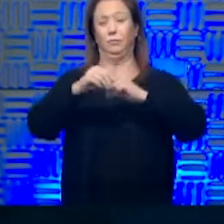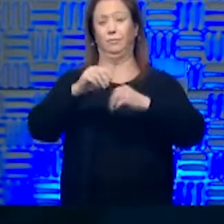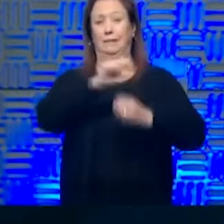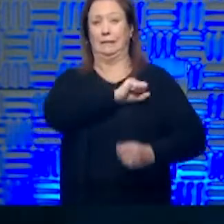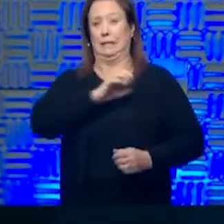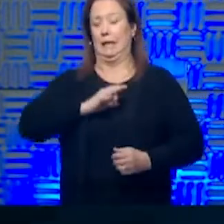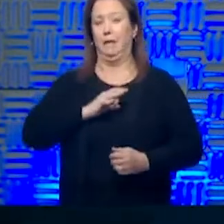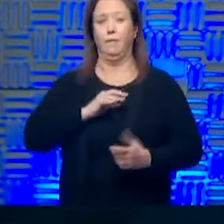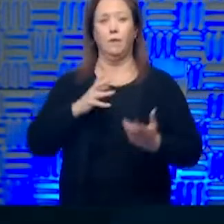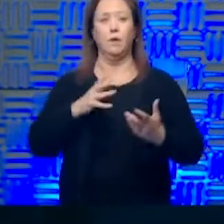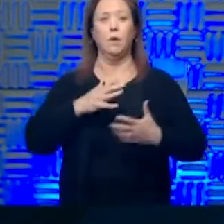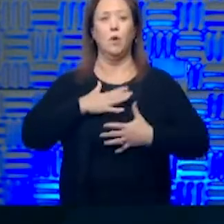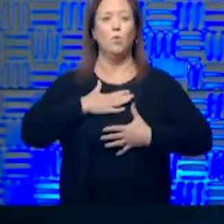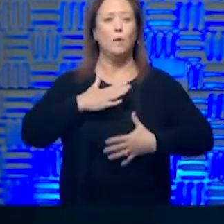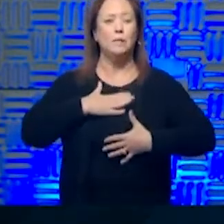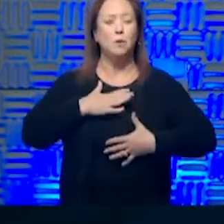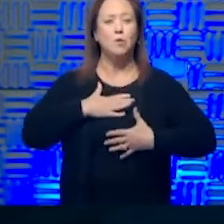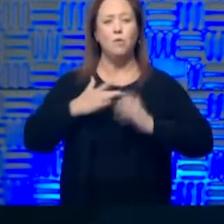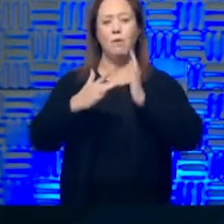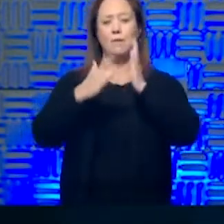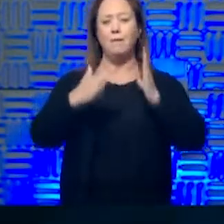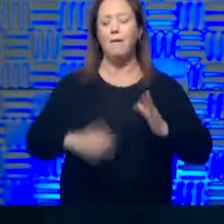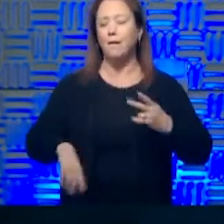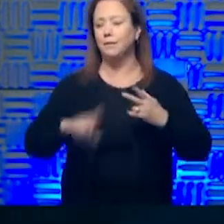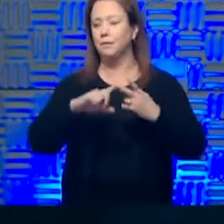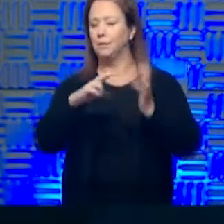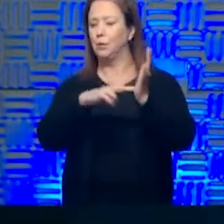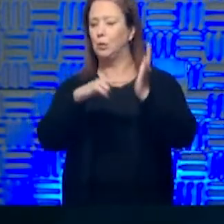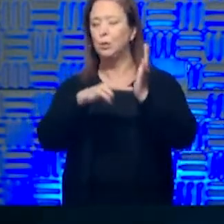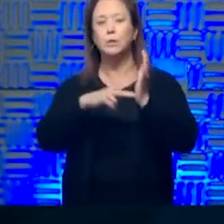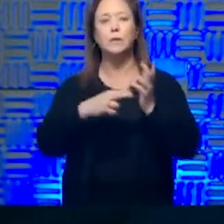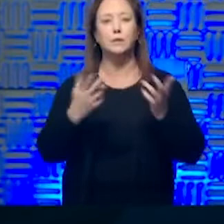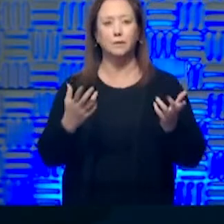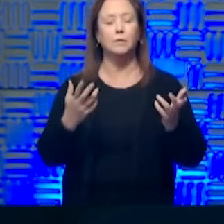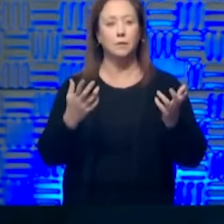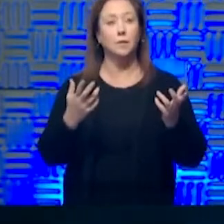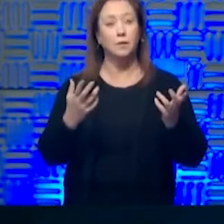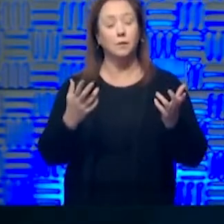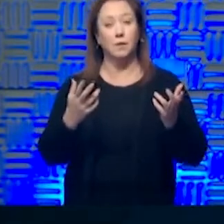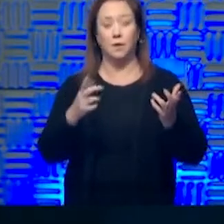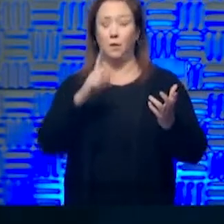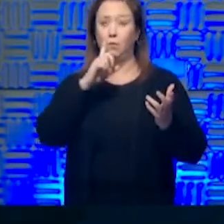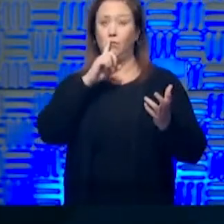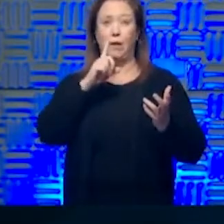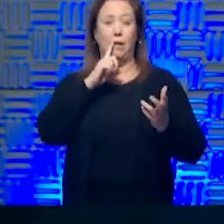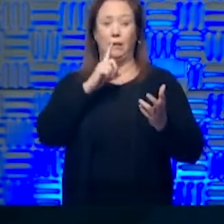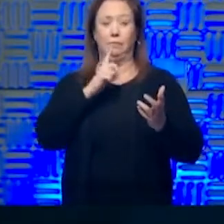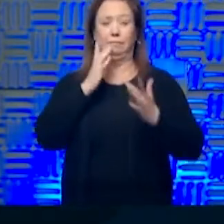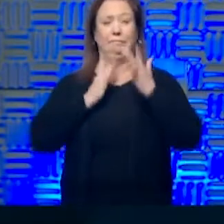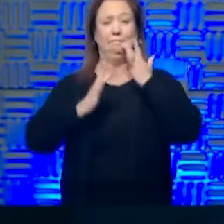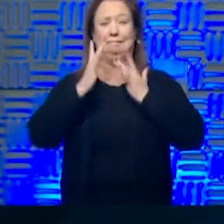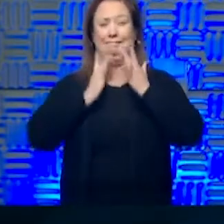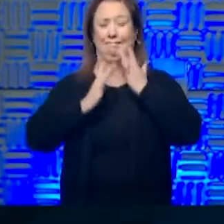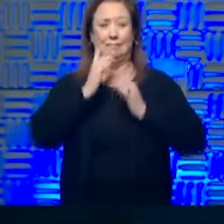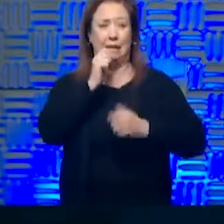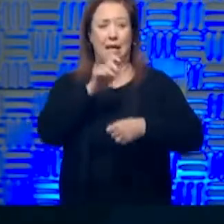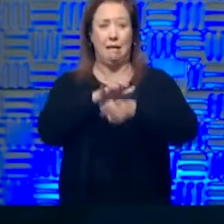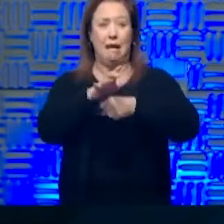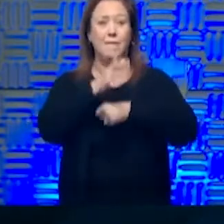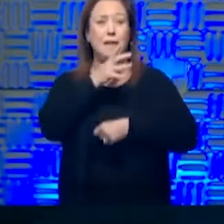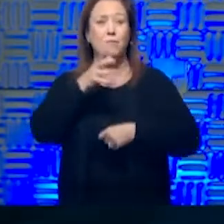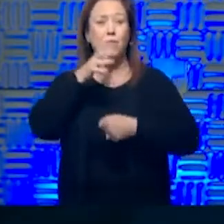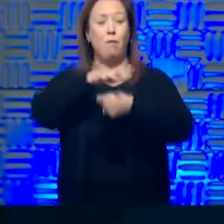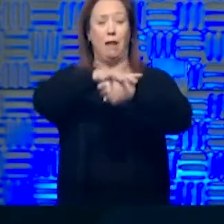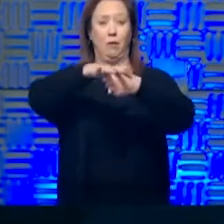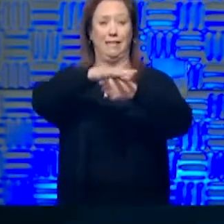from respiratory techs to nurses, is usually in short supply. And in one of these sorts